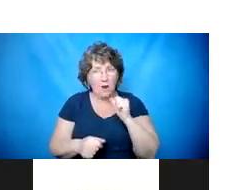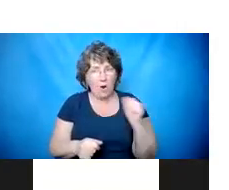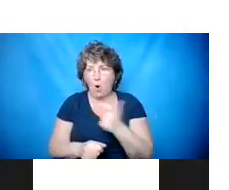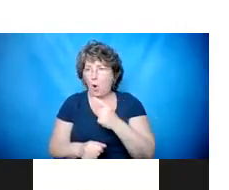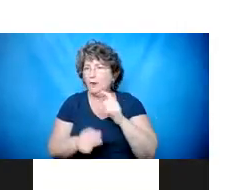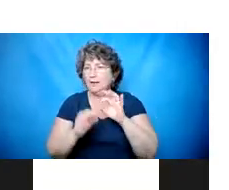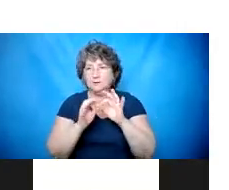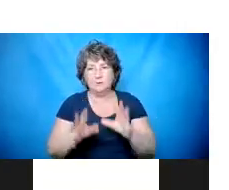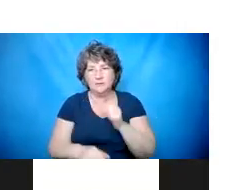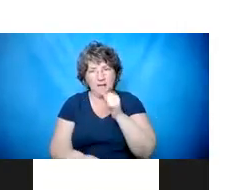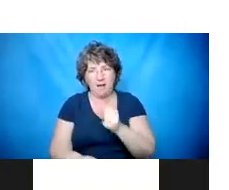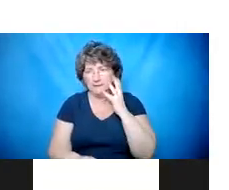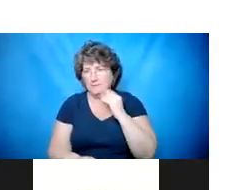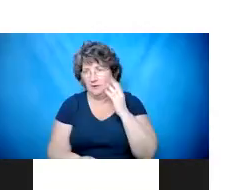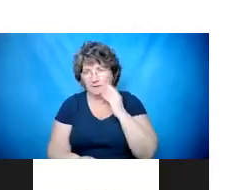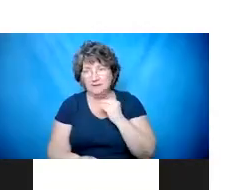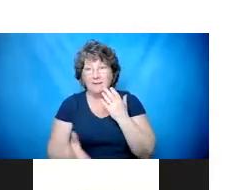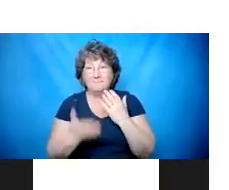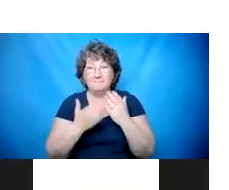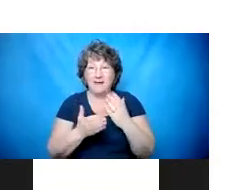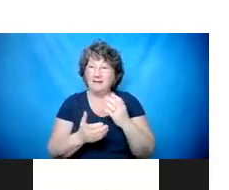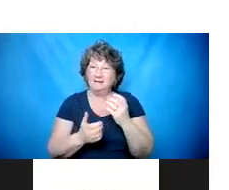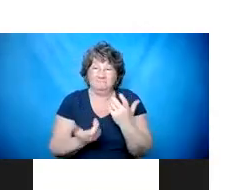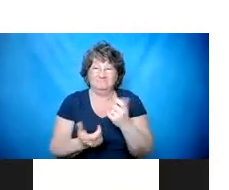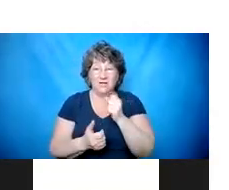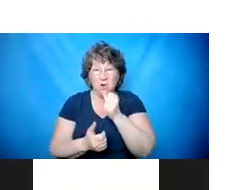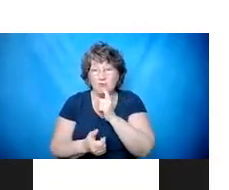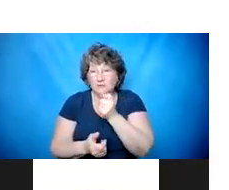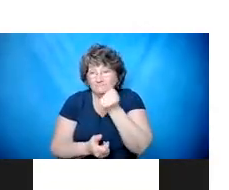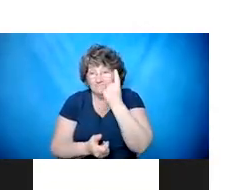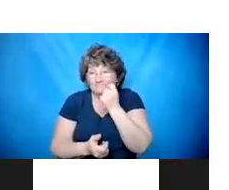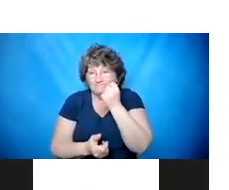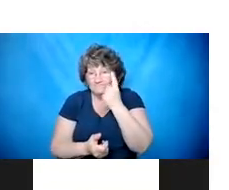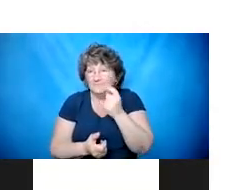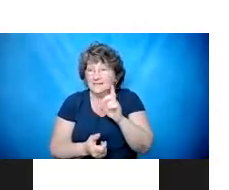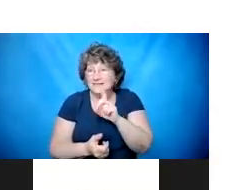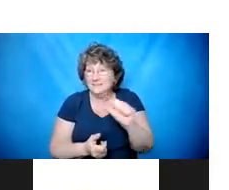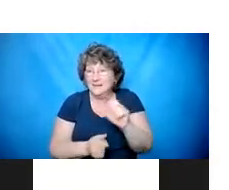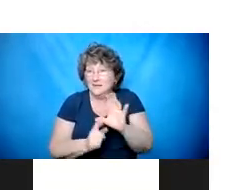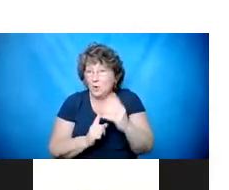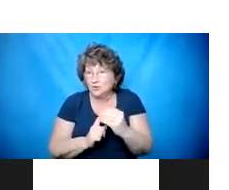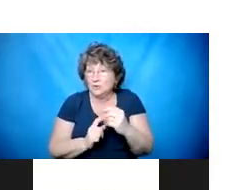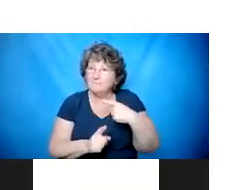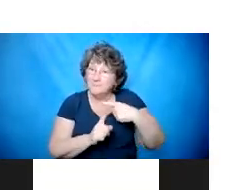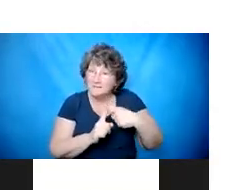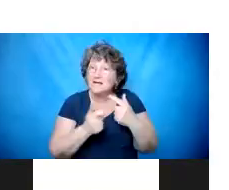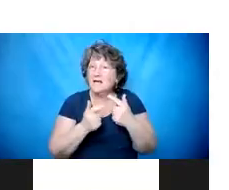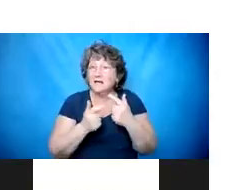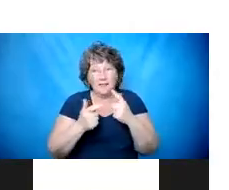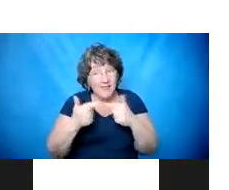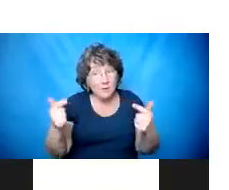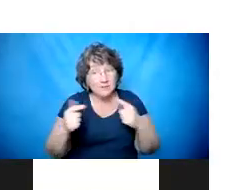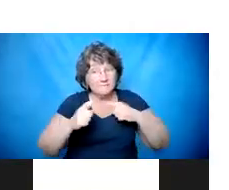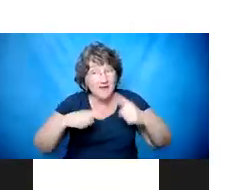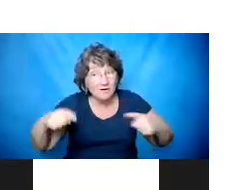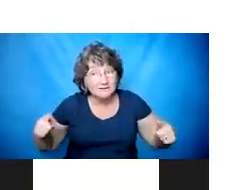might not all understand the disability culture, and there are language variations. There may be maybe 2 to 3 ways of